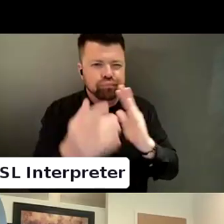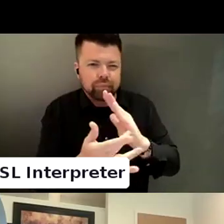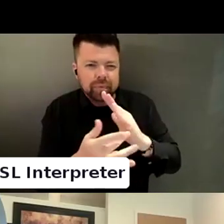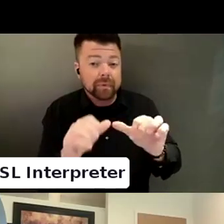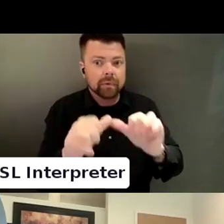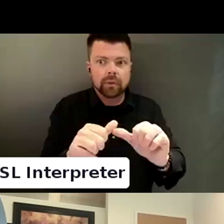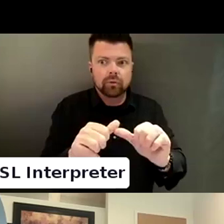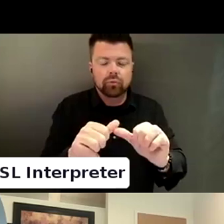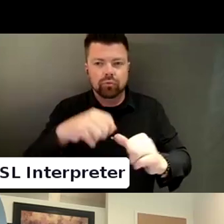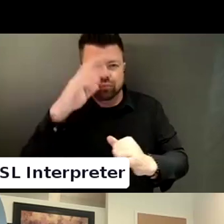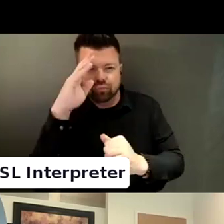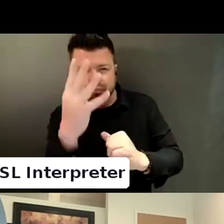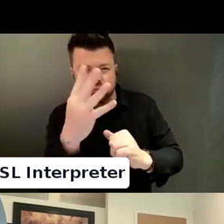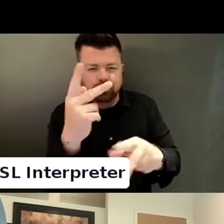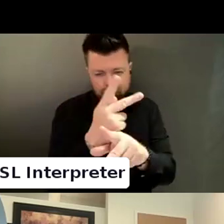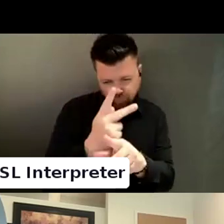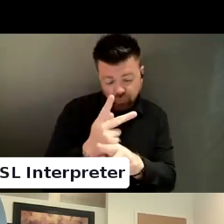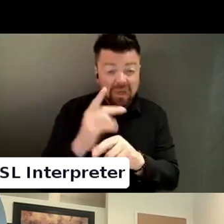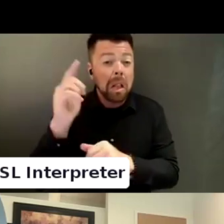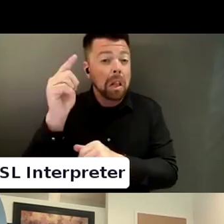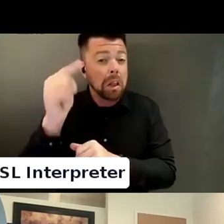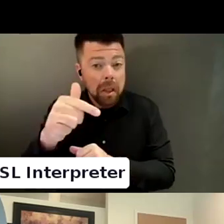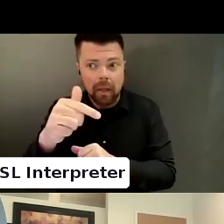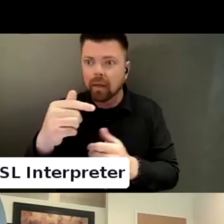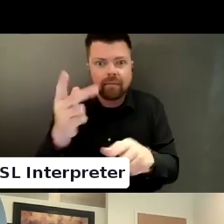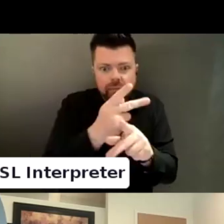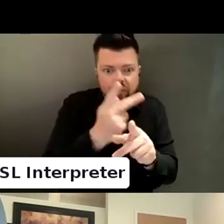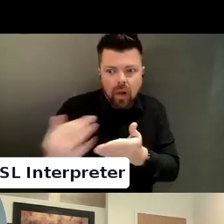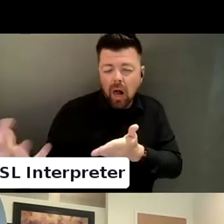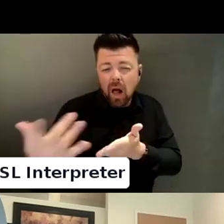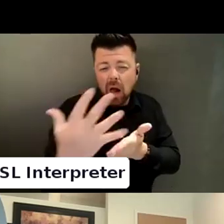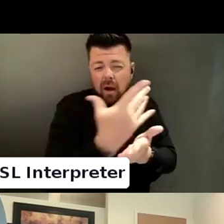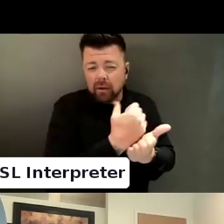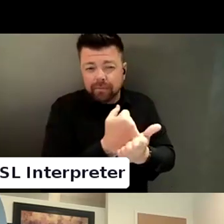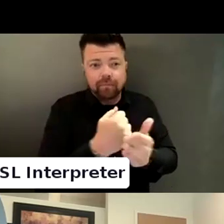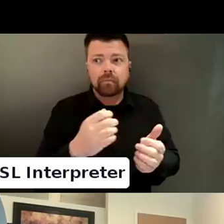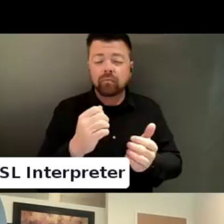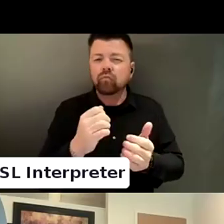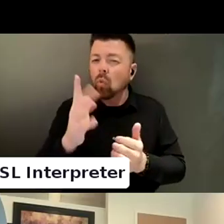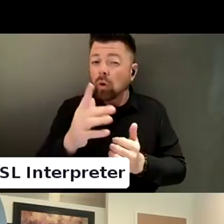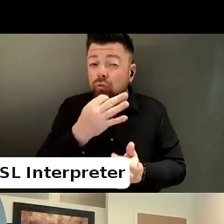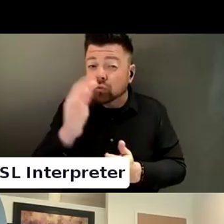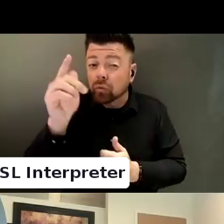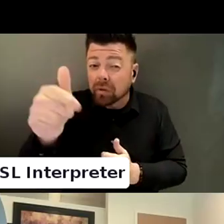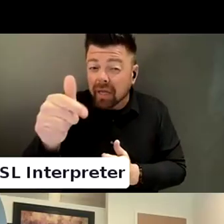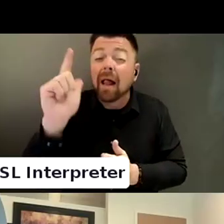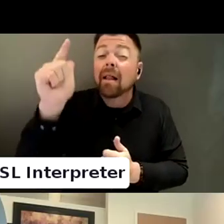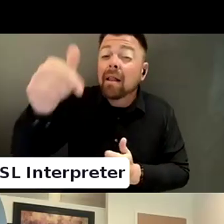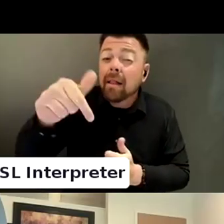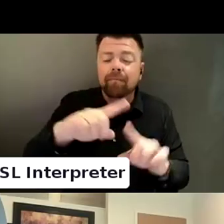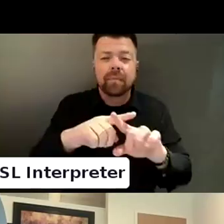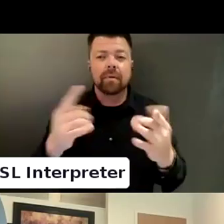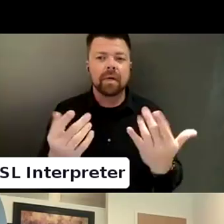discoveries down the line, we will get there, but we are not there today. And I'd love to have Leigh to chime in from